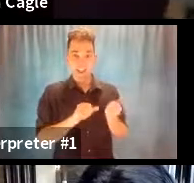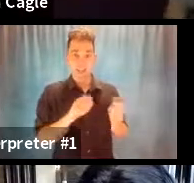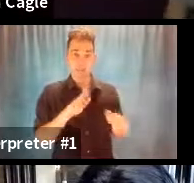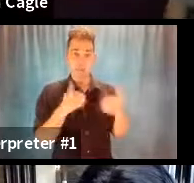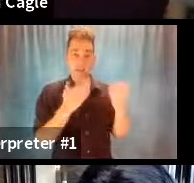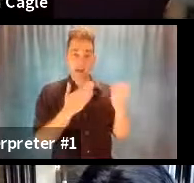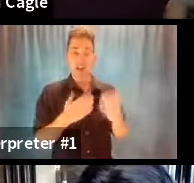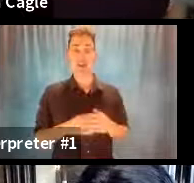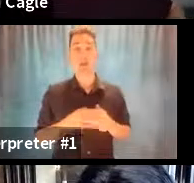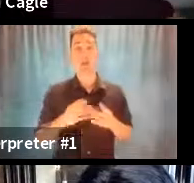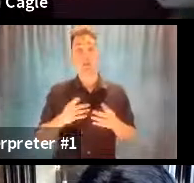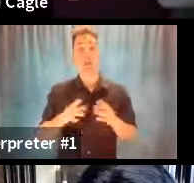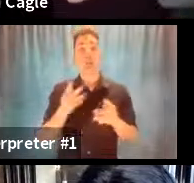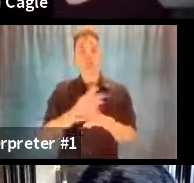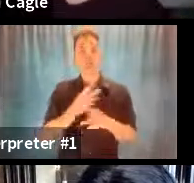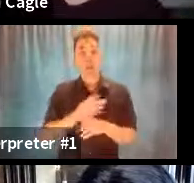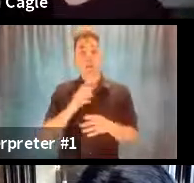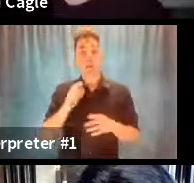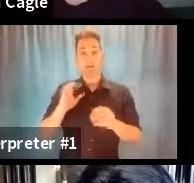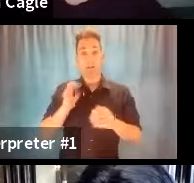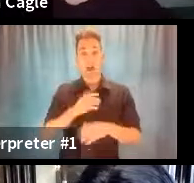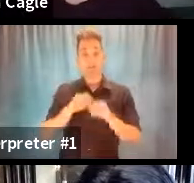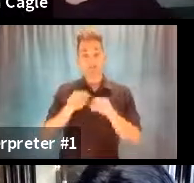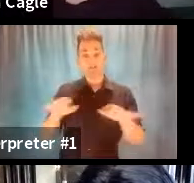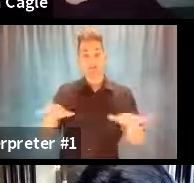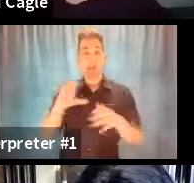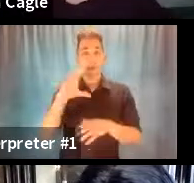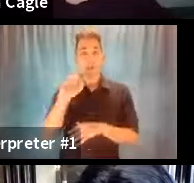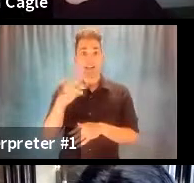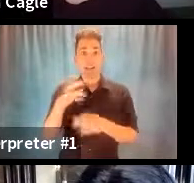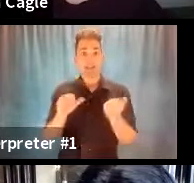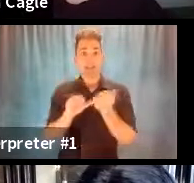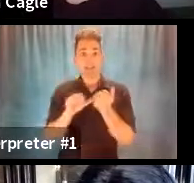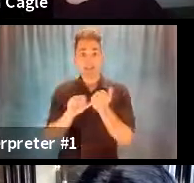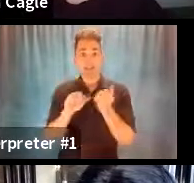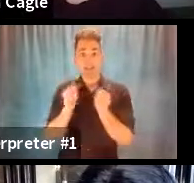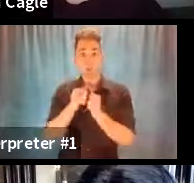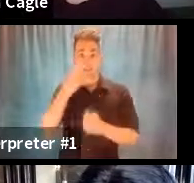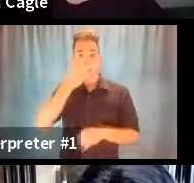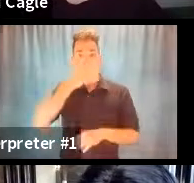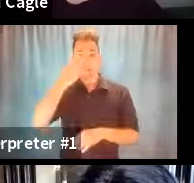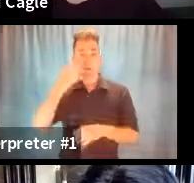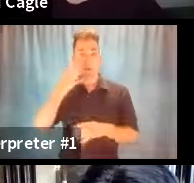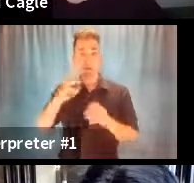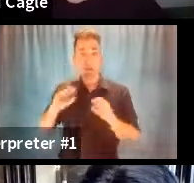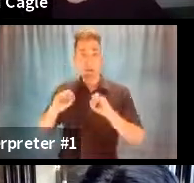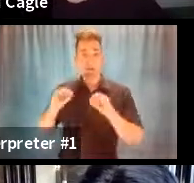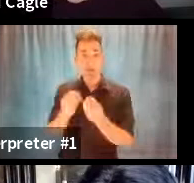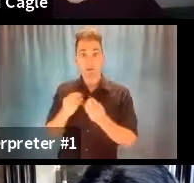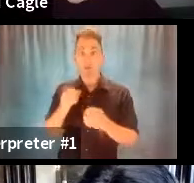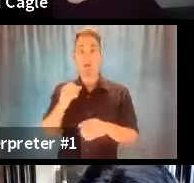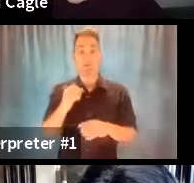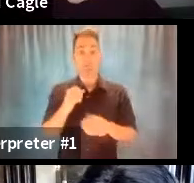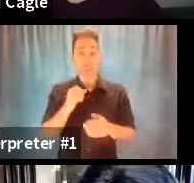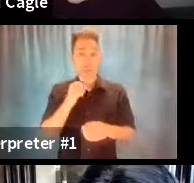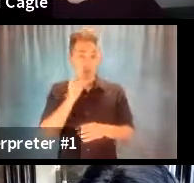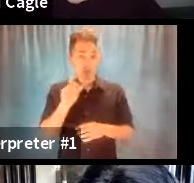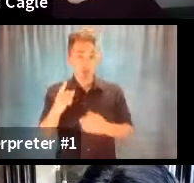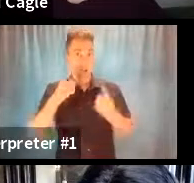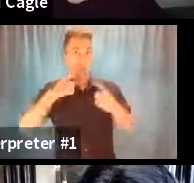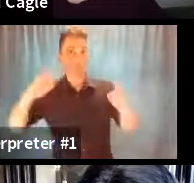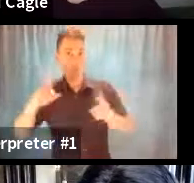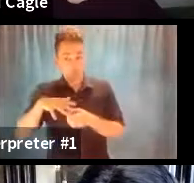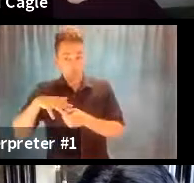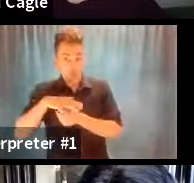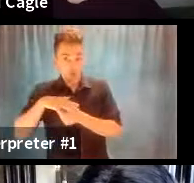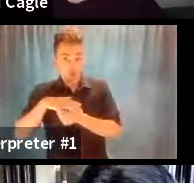in our research that the distribution of cash assistance from immigrant serving organizations has not only worked regionally, as seen through